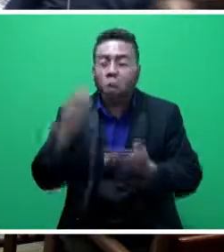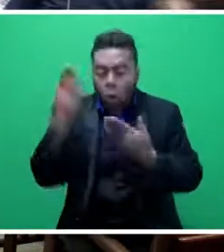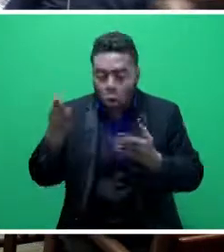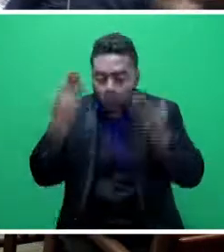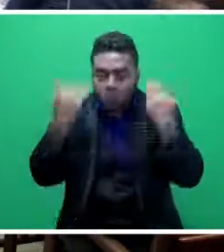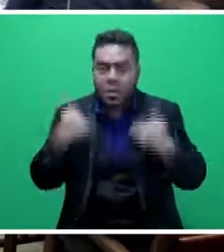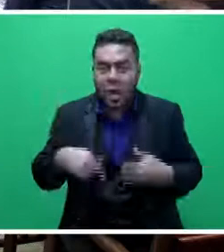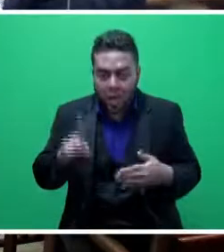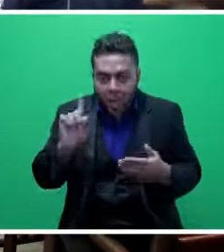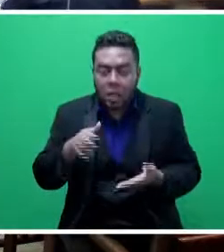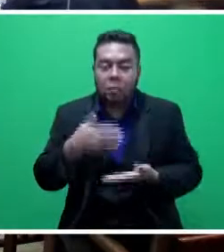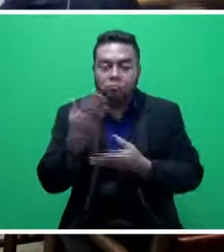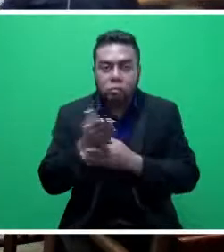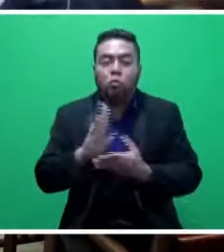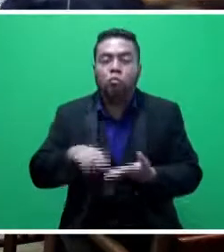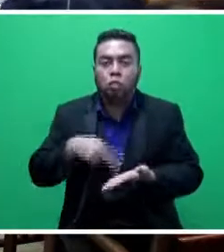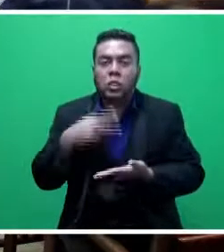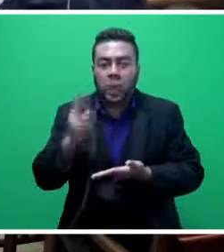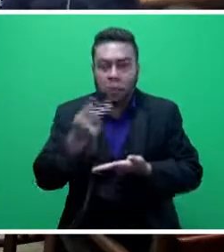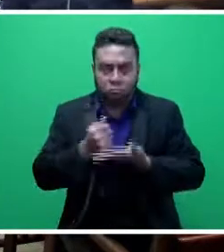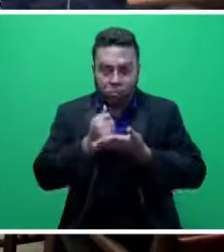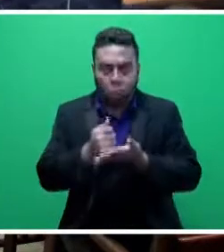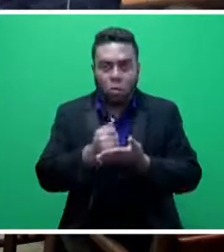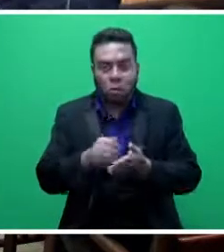Honourable Speaker, sir, I beg to second the motion.